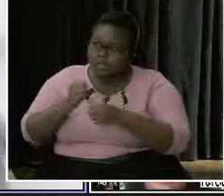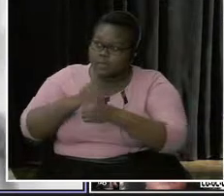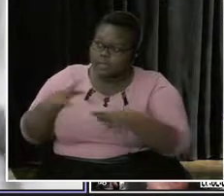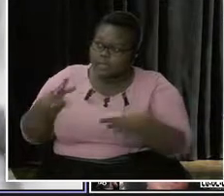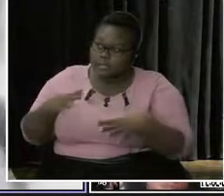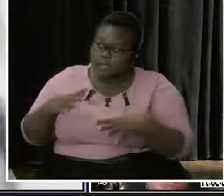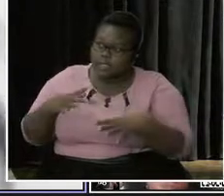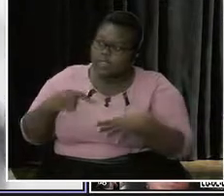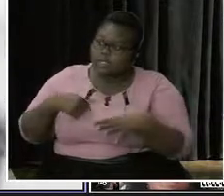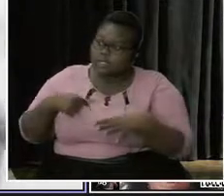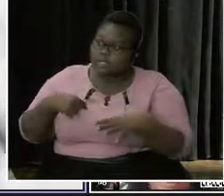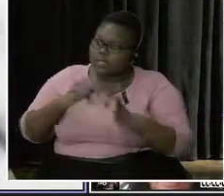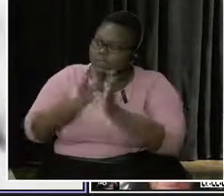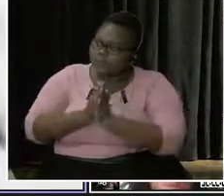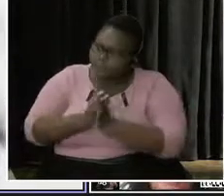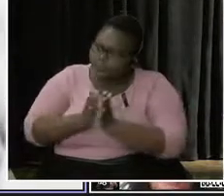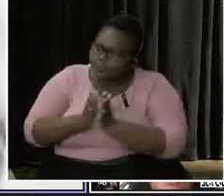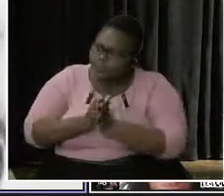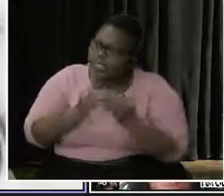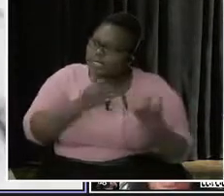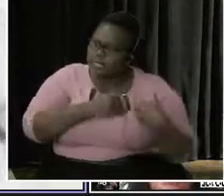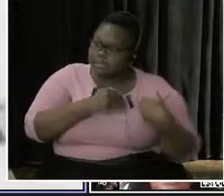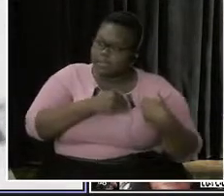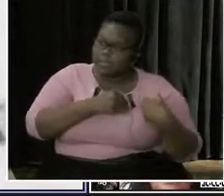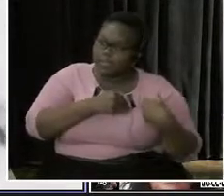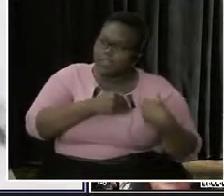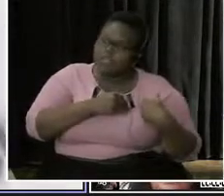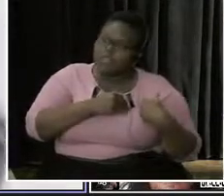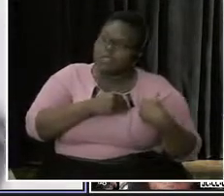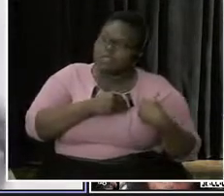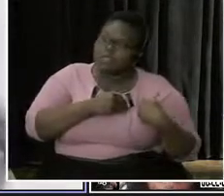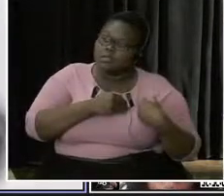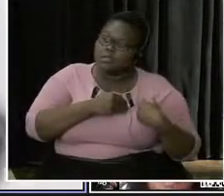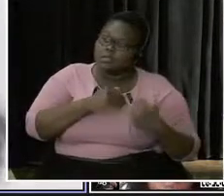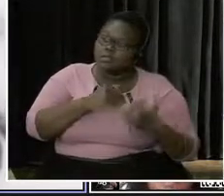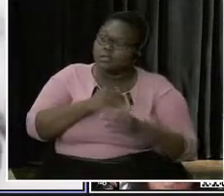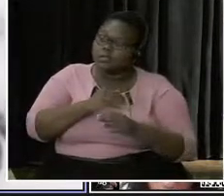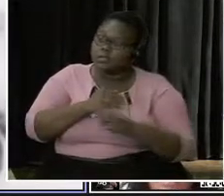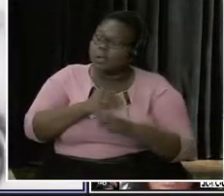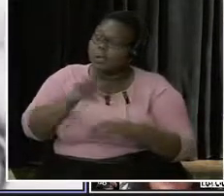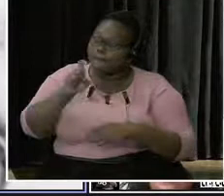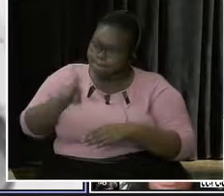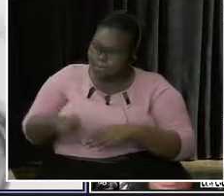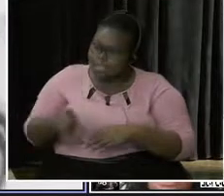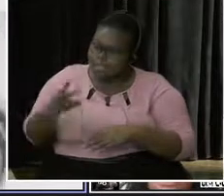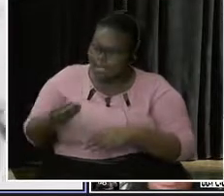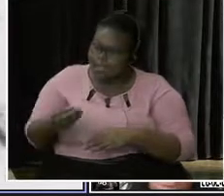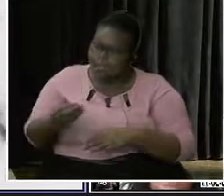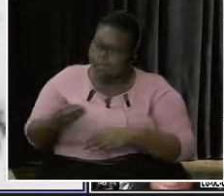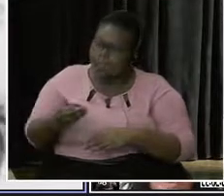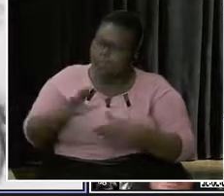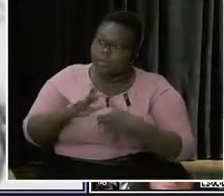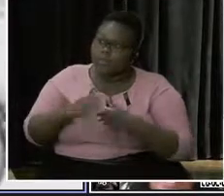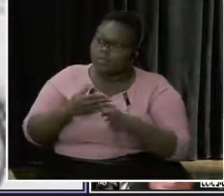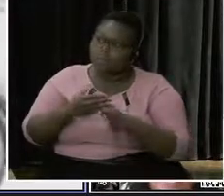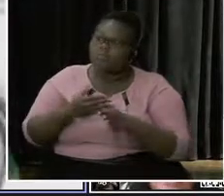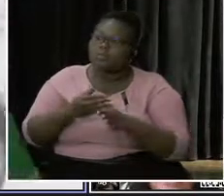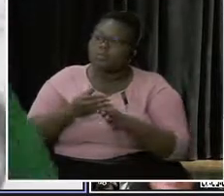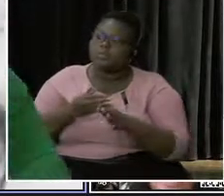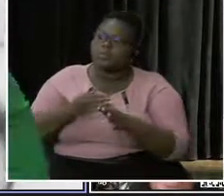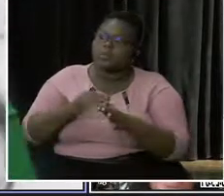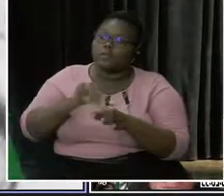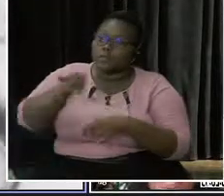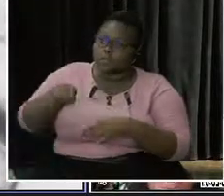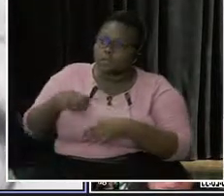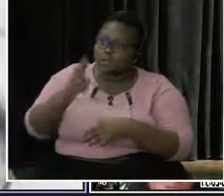a safety and security plan must be in place for imminent threats of violence following the July mayhem. The